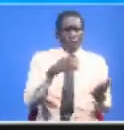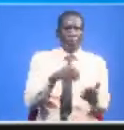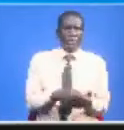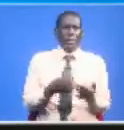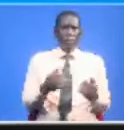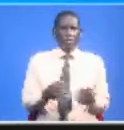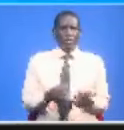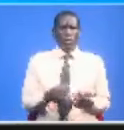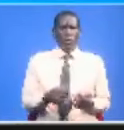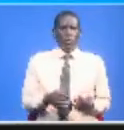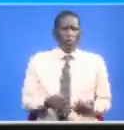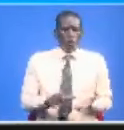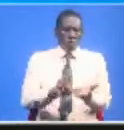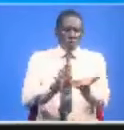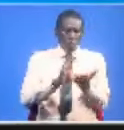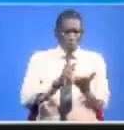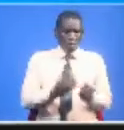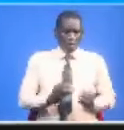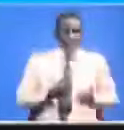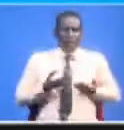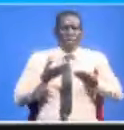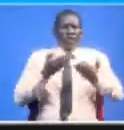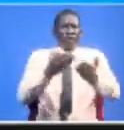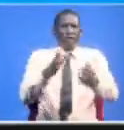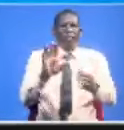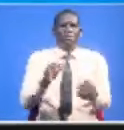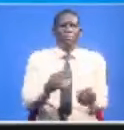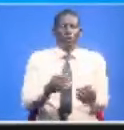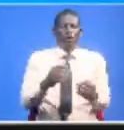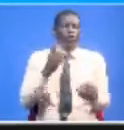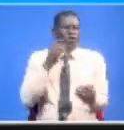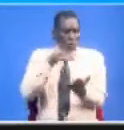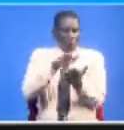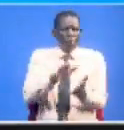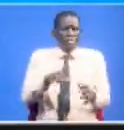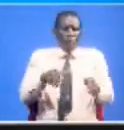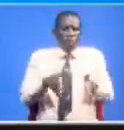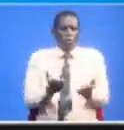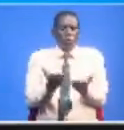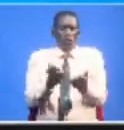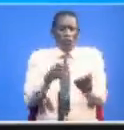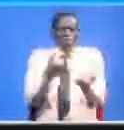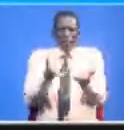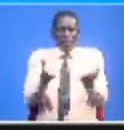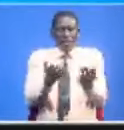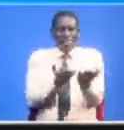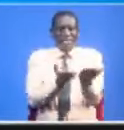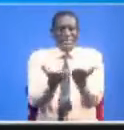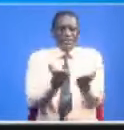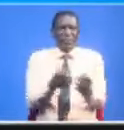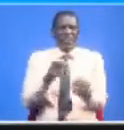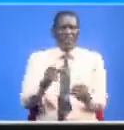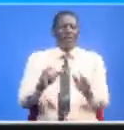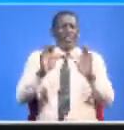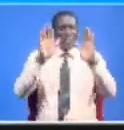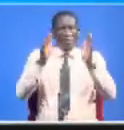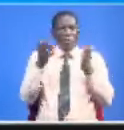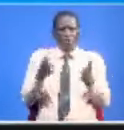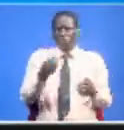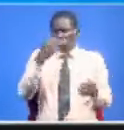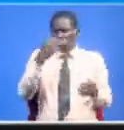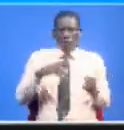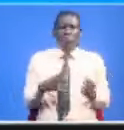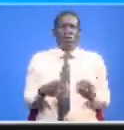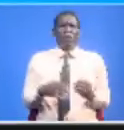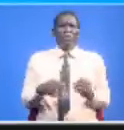a credit advanced by shopkeepers in the form of goods and services has emerged as a key lifeline for consumers amid